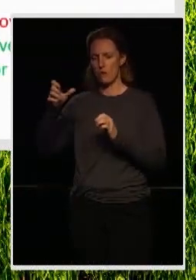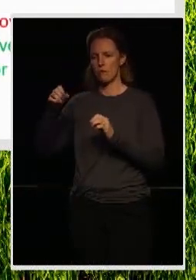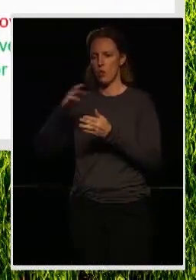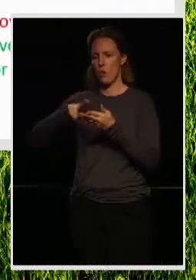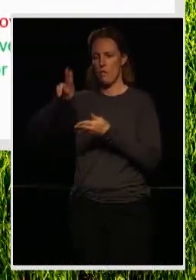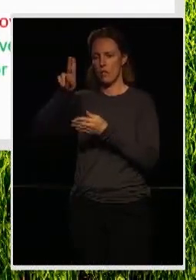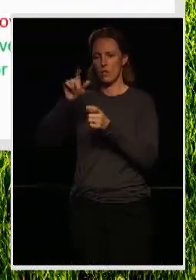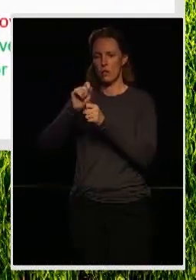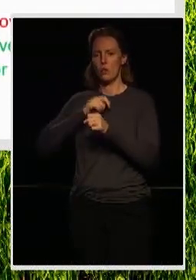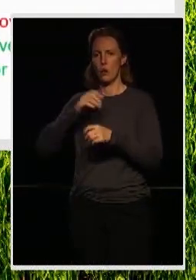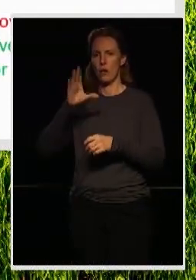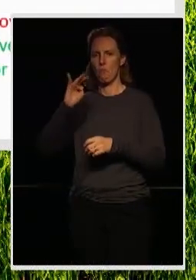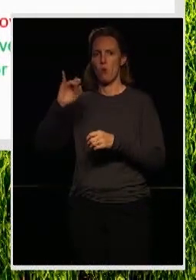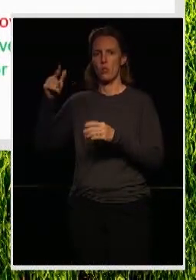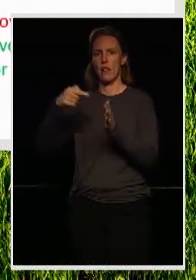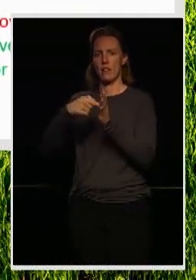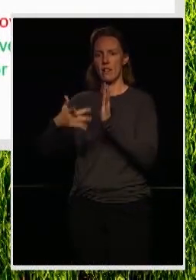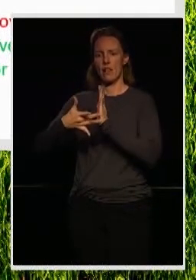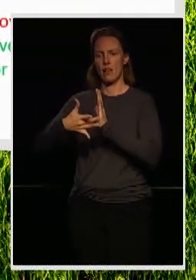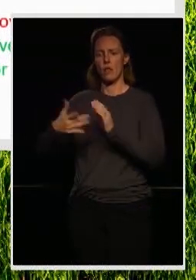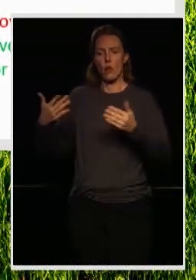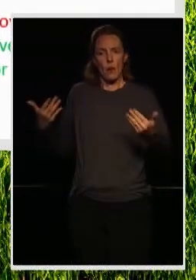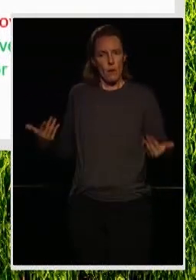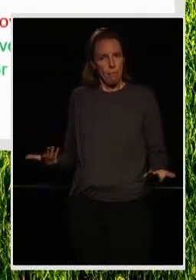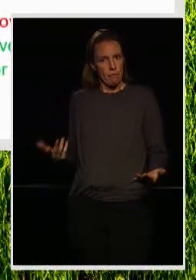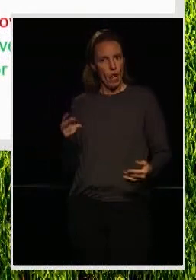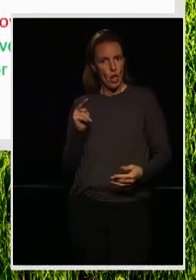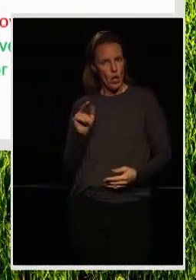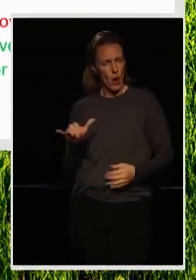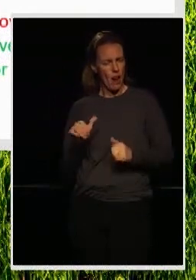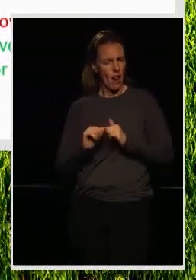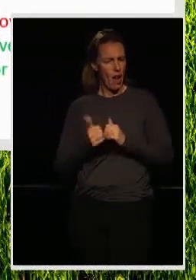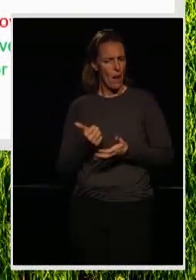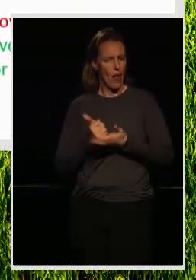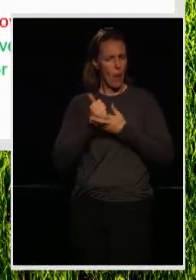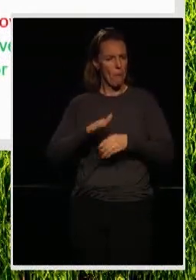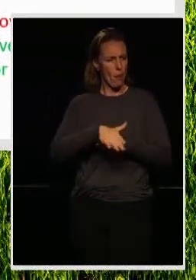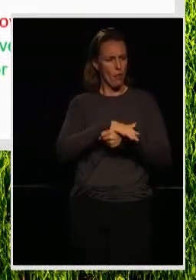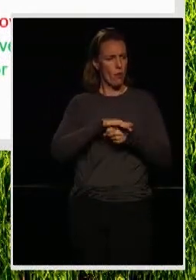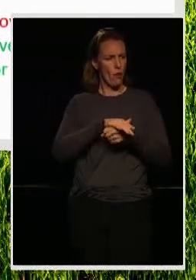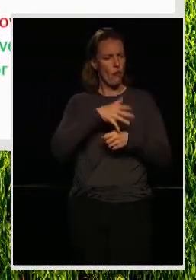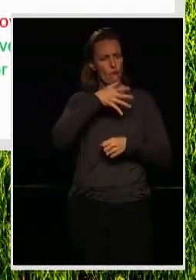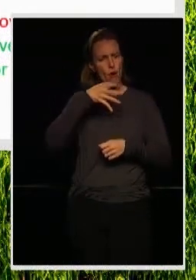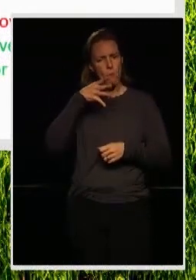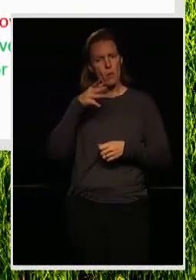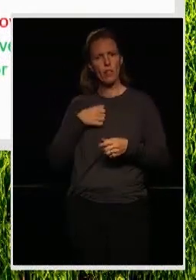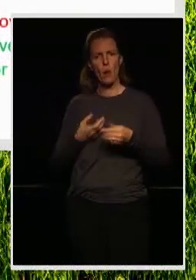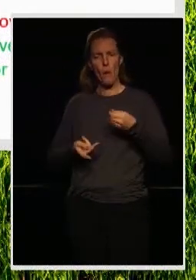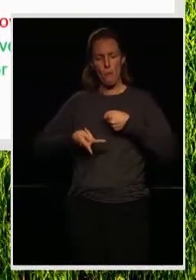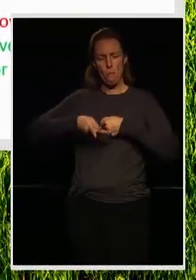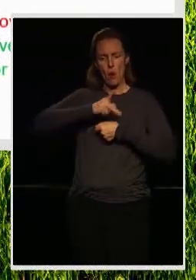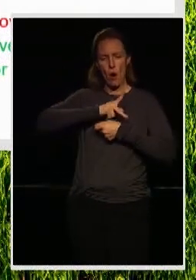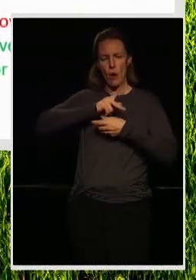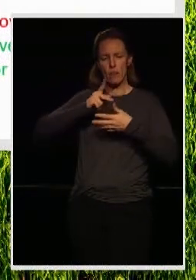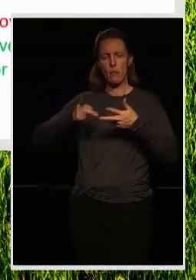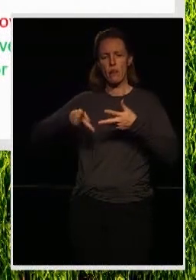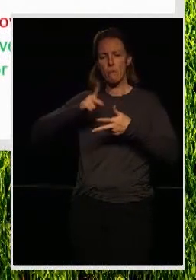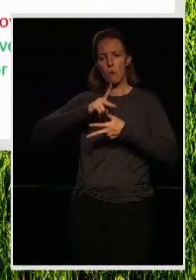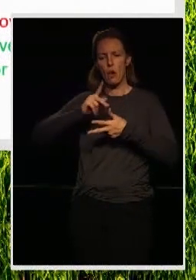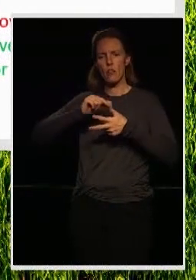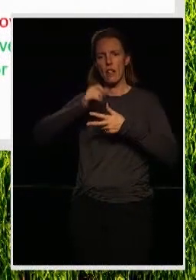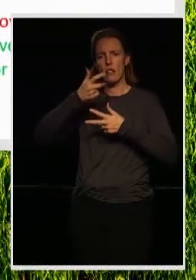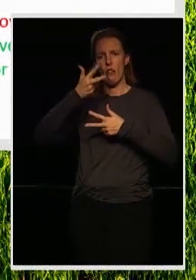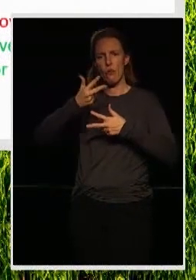Okay, now here at New York, how do we help the local farmers? We have prioritized 3 areas of the